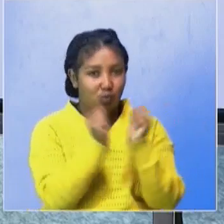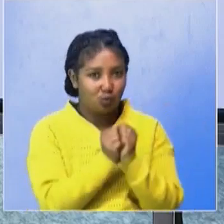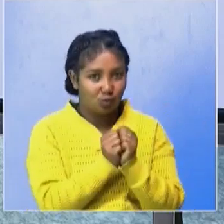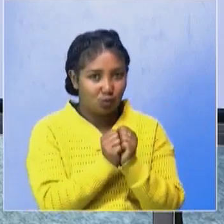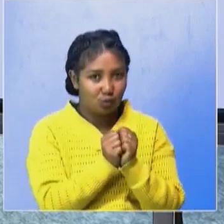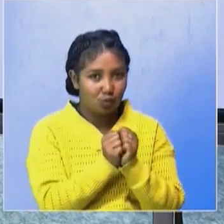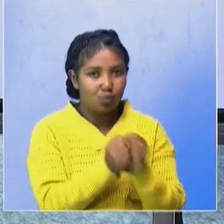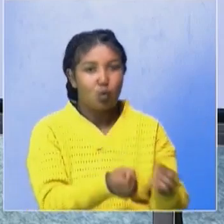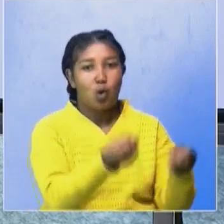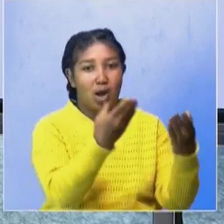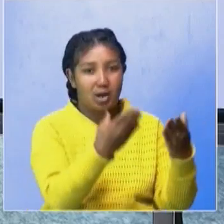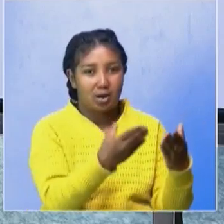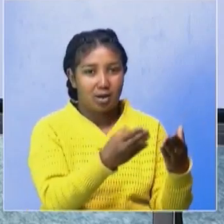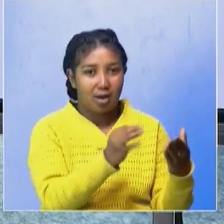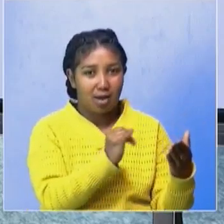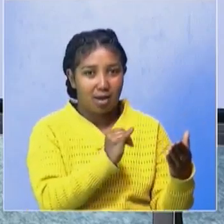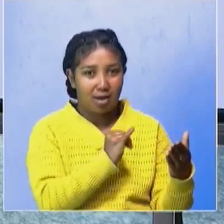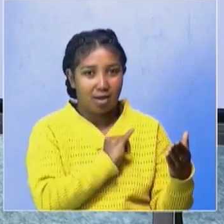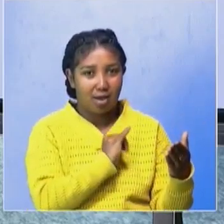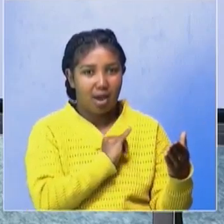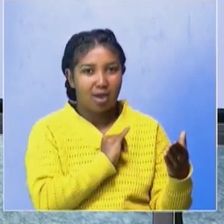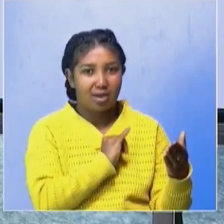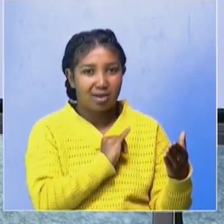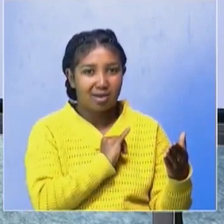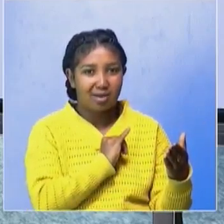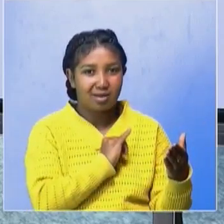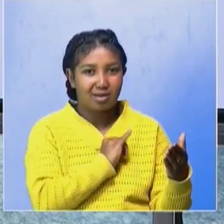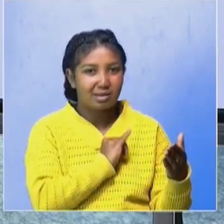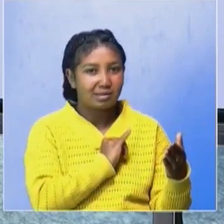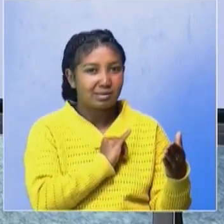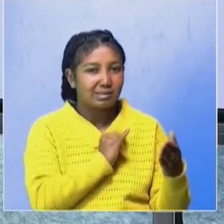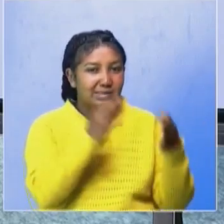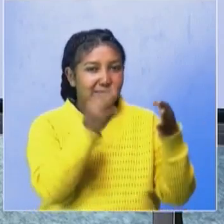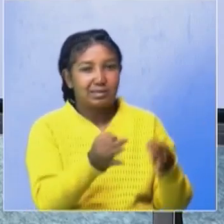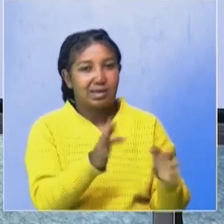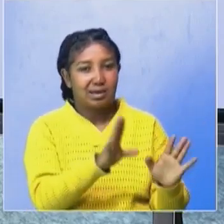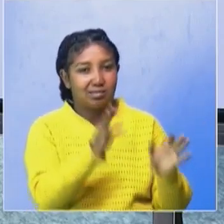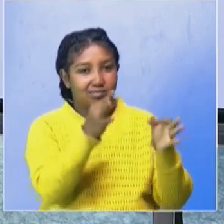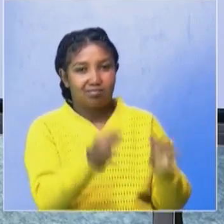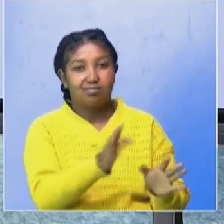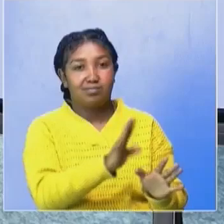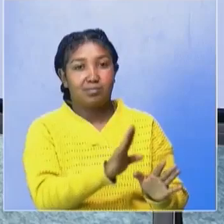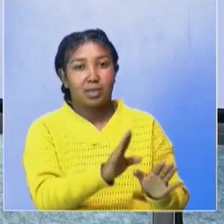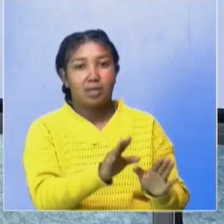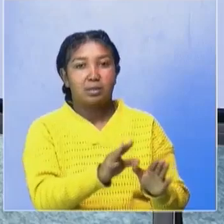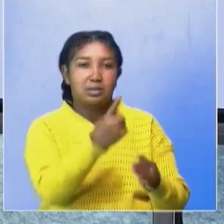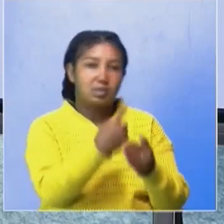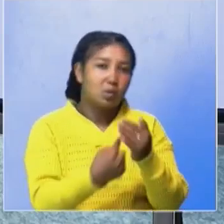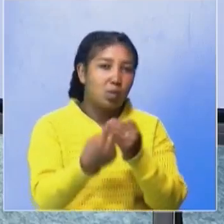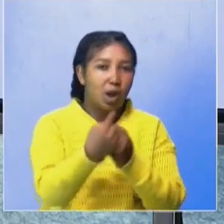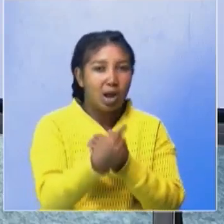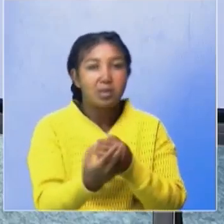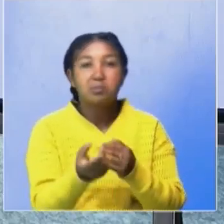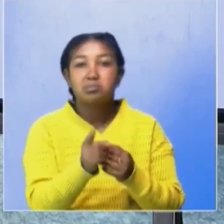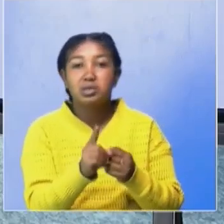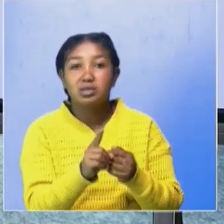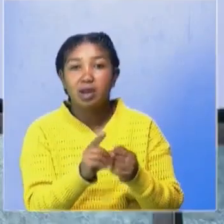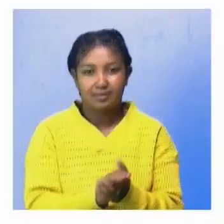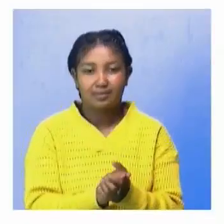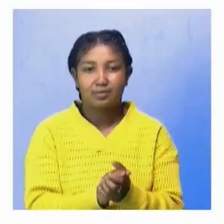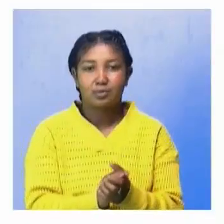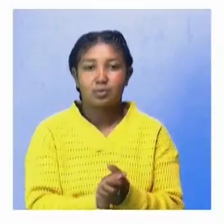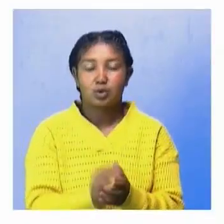Plural subject. I know I is not a specific condition, but it is singular, but it's followed by